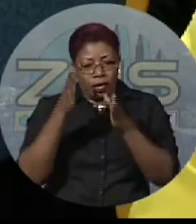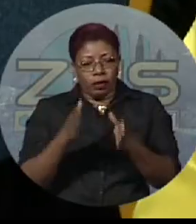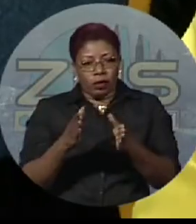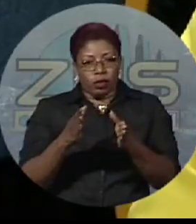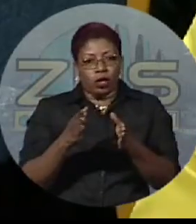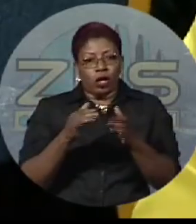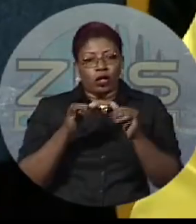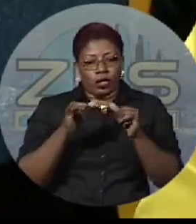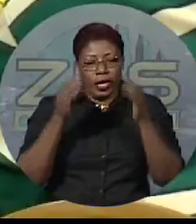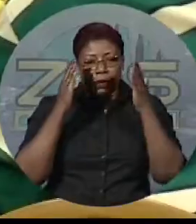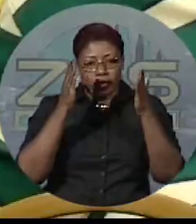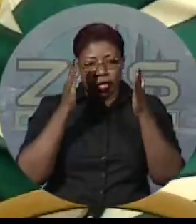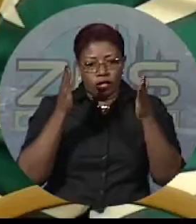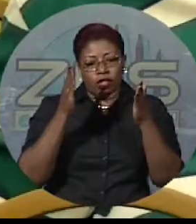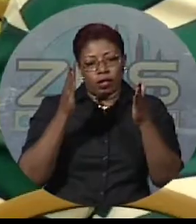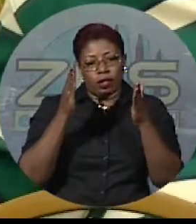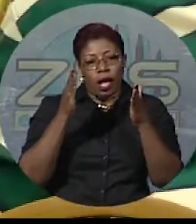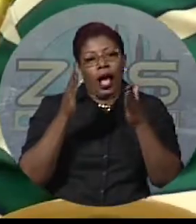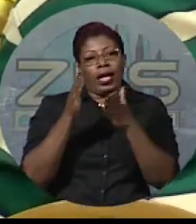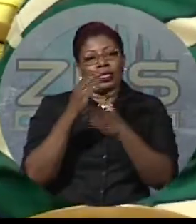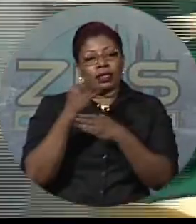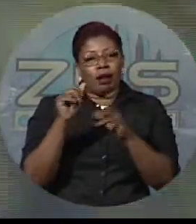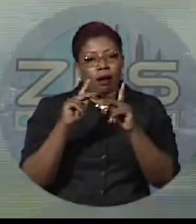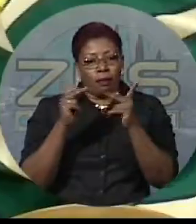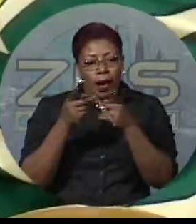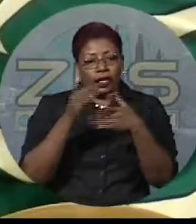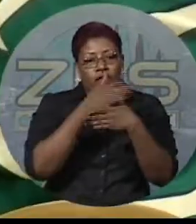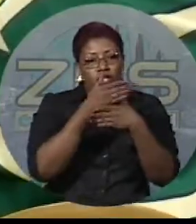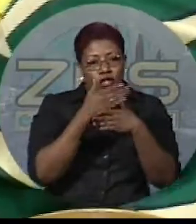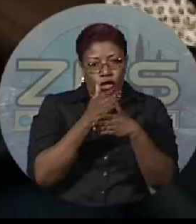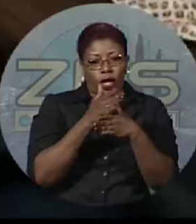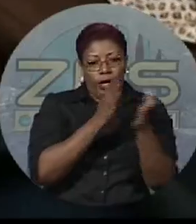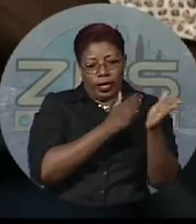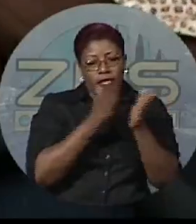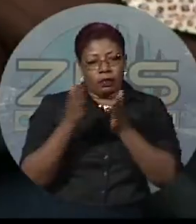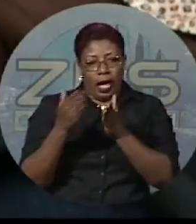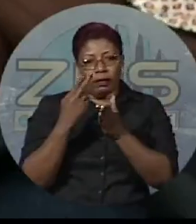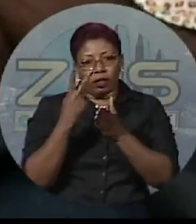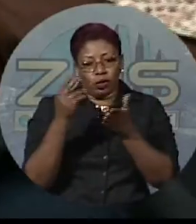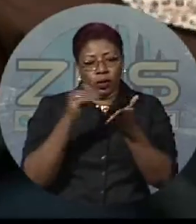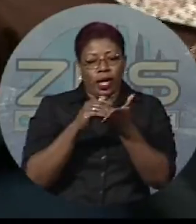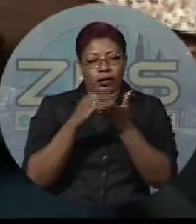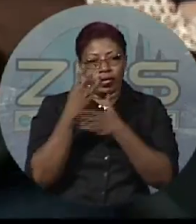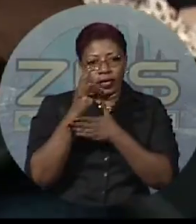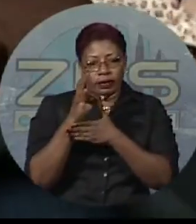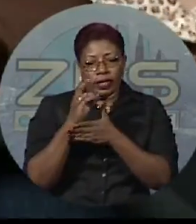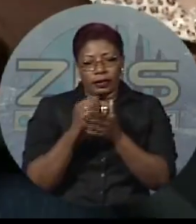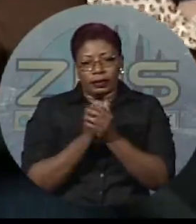attention as the party unveils its plans for 2017. Cleopatra Murphy, ZNS Network News.